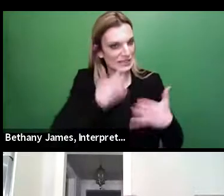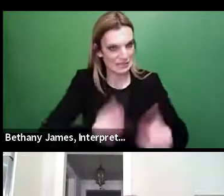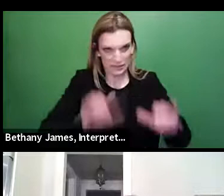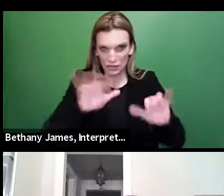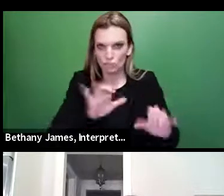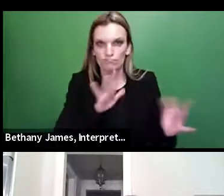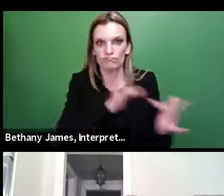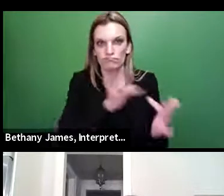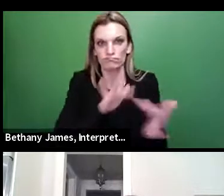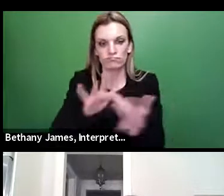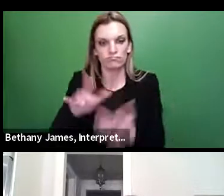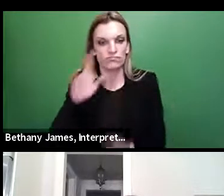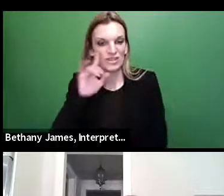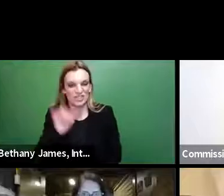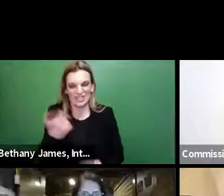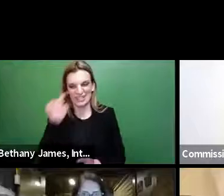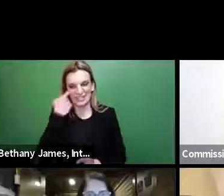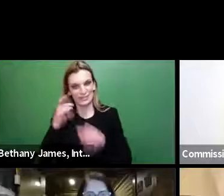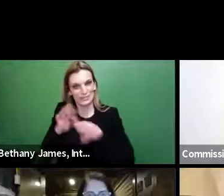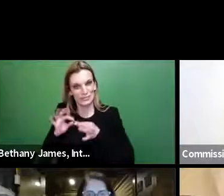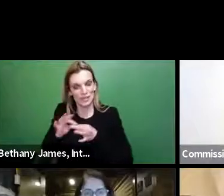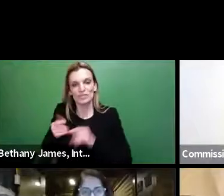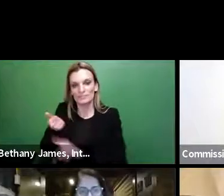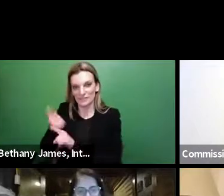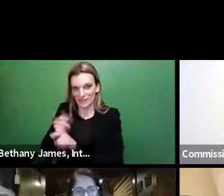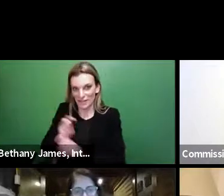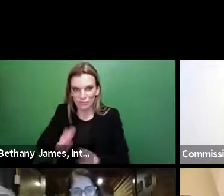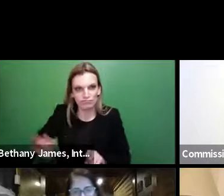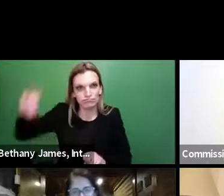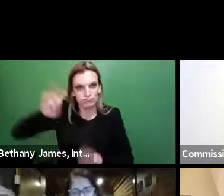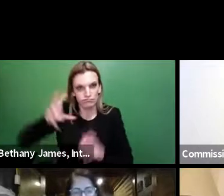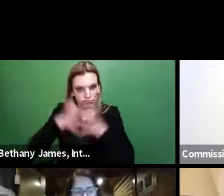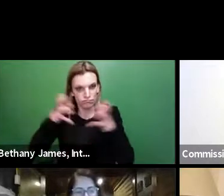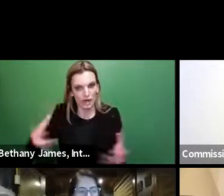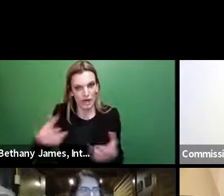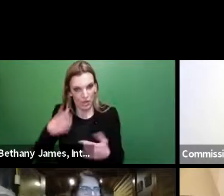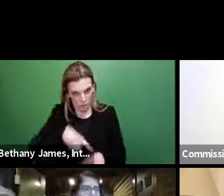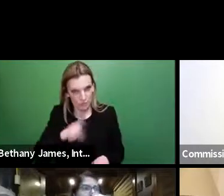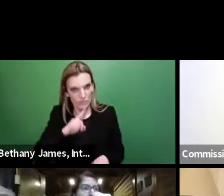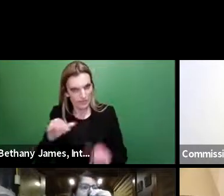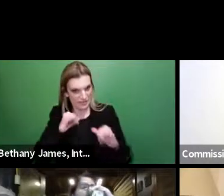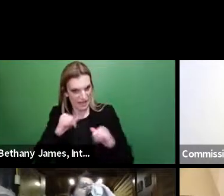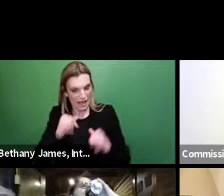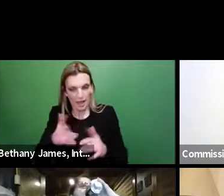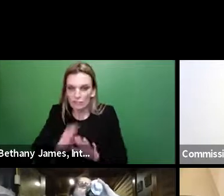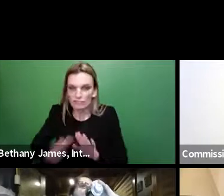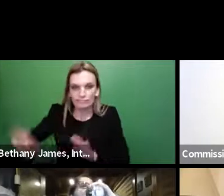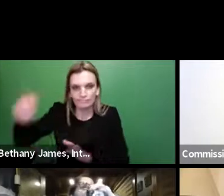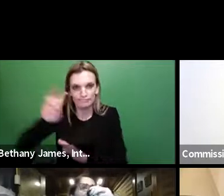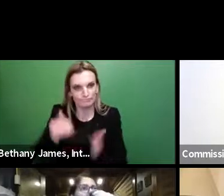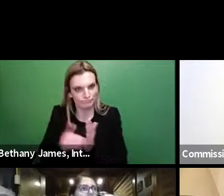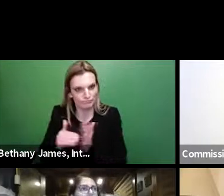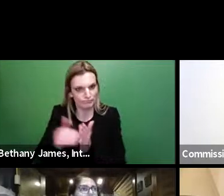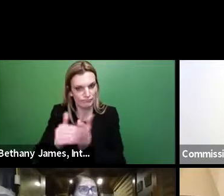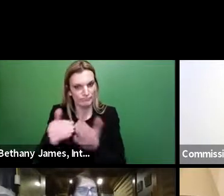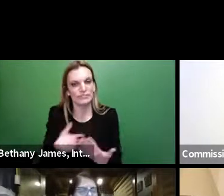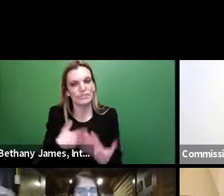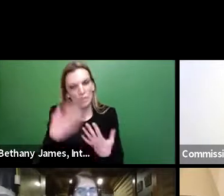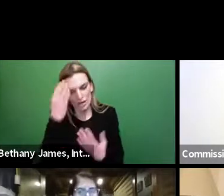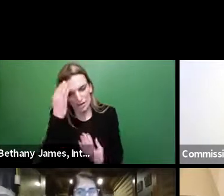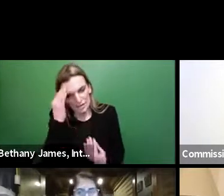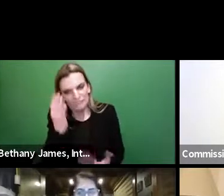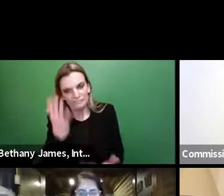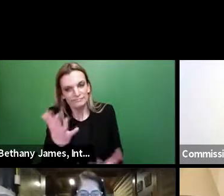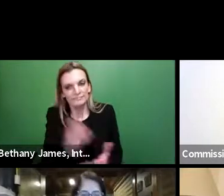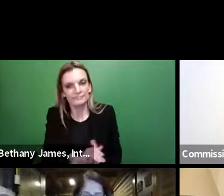as Felipe mentioned, he does travel a lot, and we all do in our own communities. So I just wanted to mention